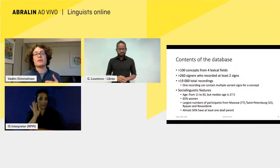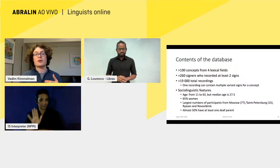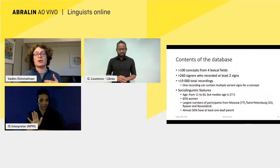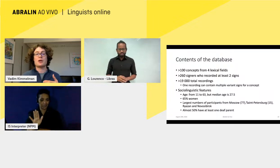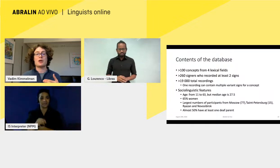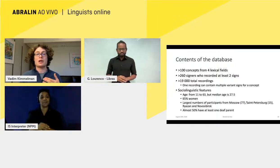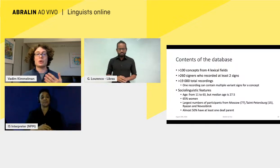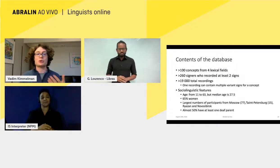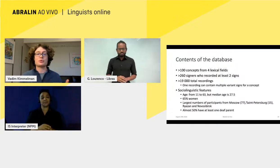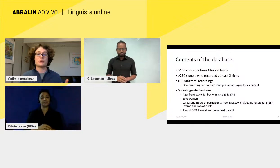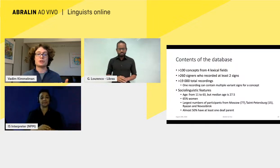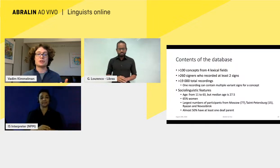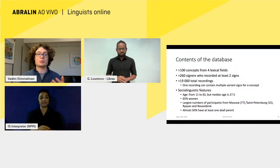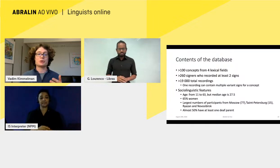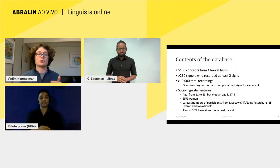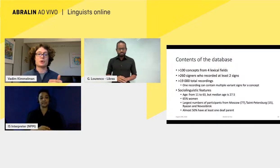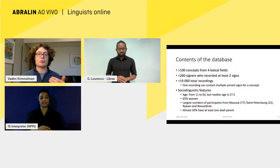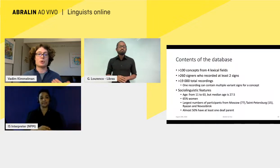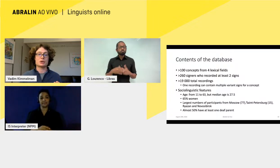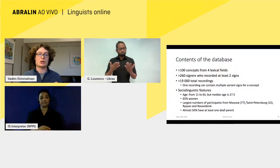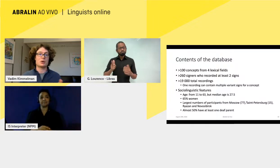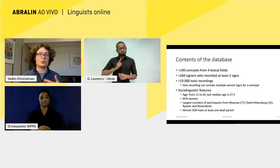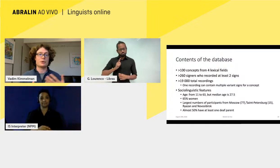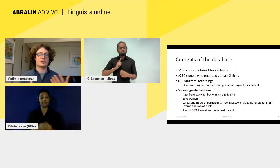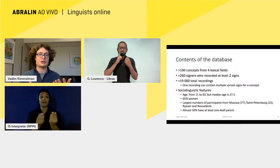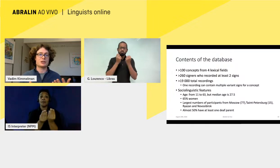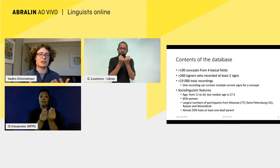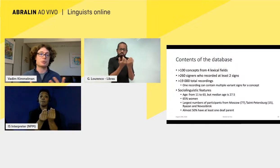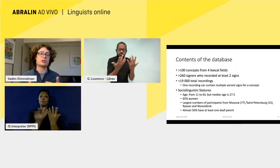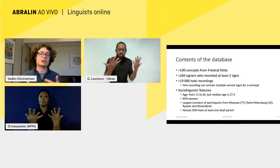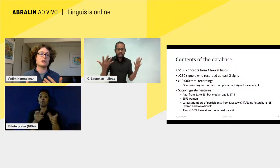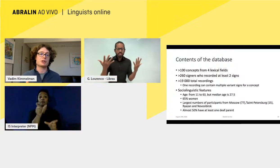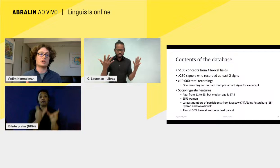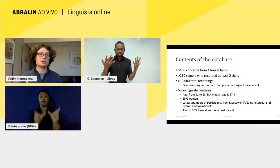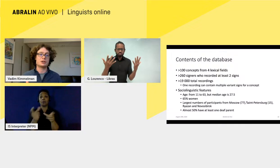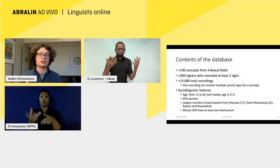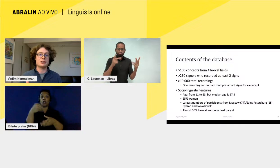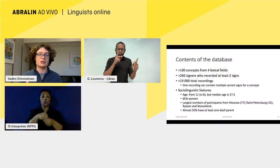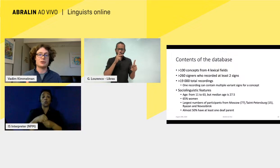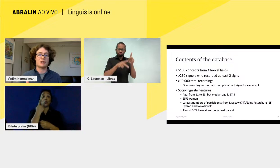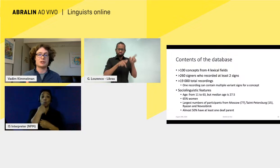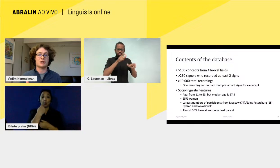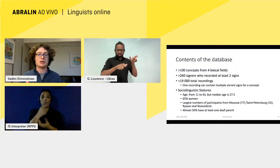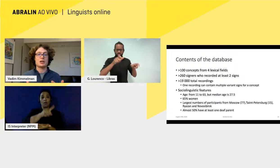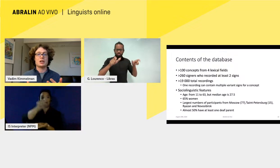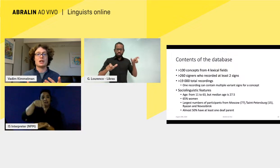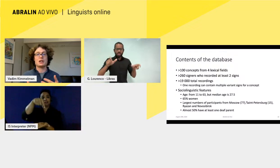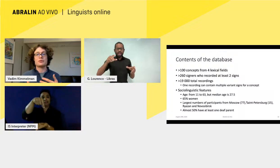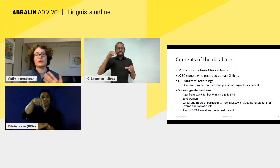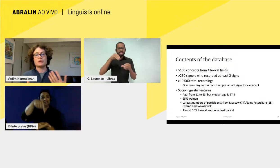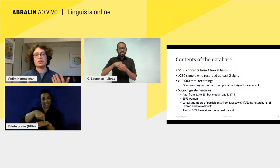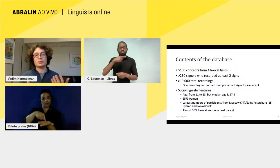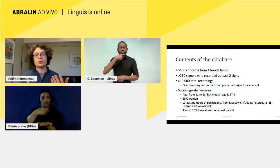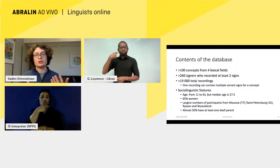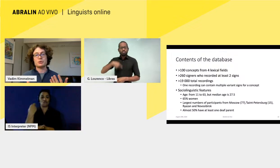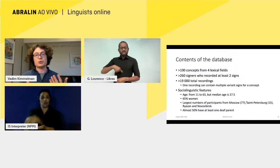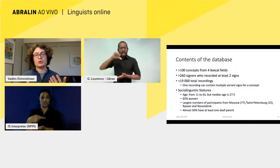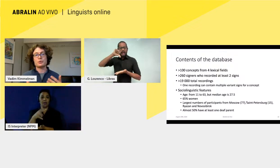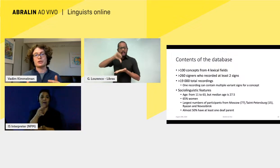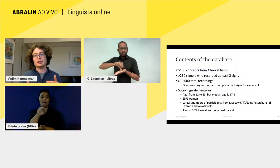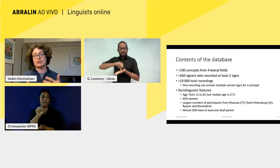We have a lot of participants from Moscow, which is the capital and largest city in Russia, and from